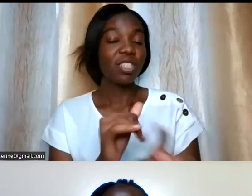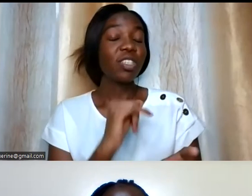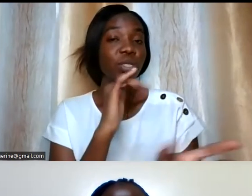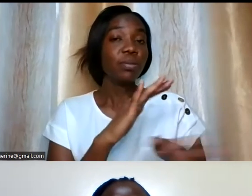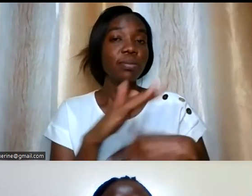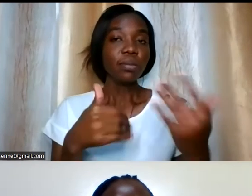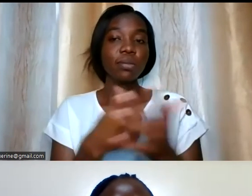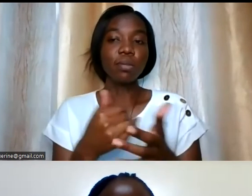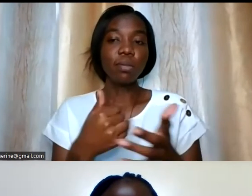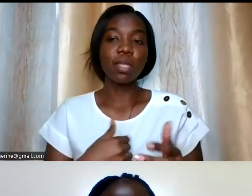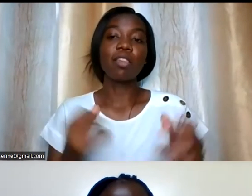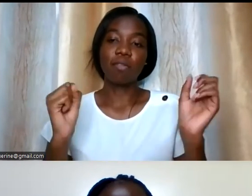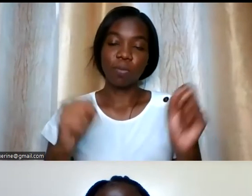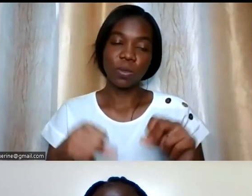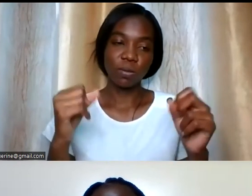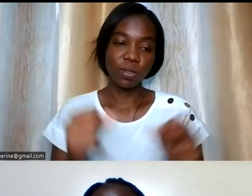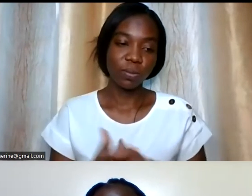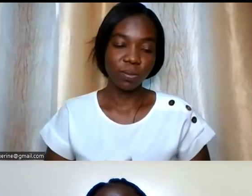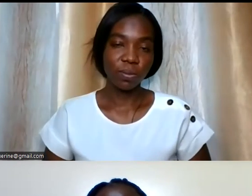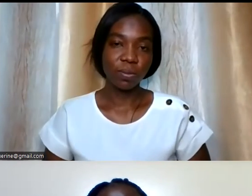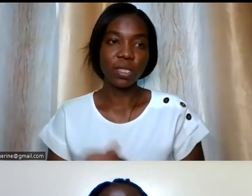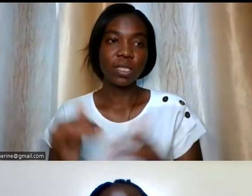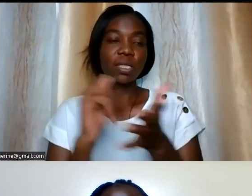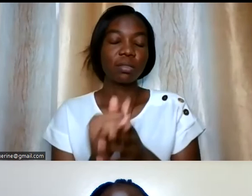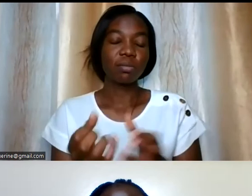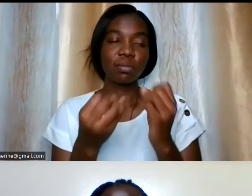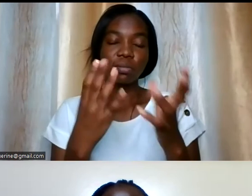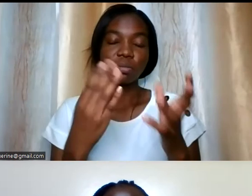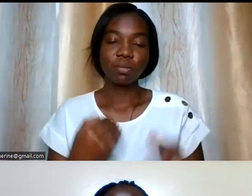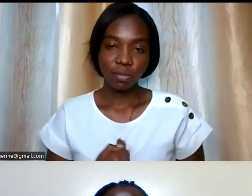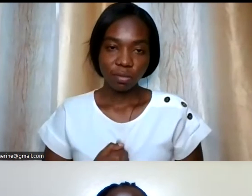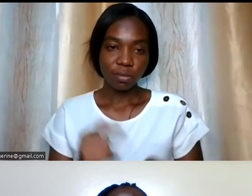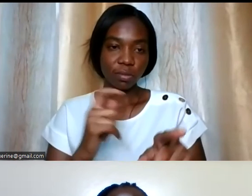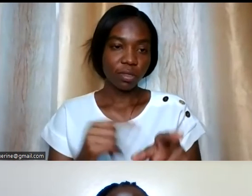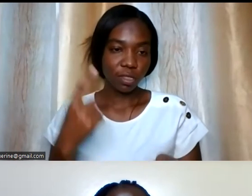the audacity that most of us have in terms of